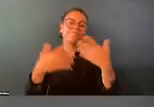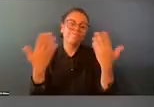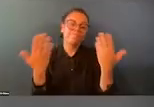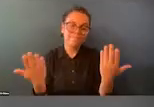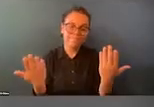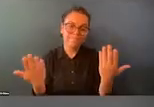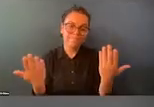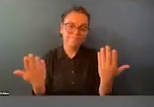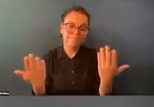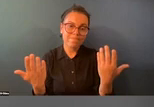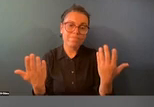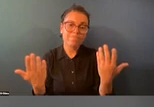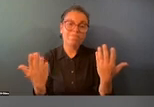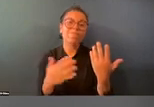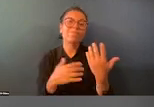Unfortunately,